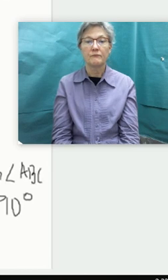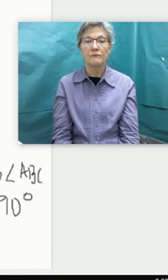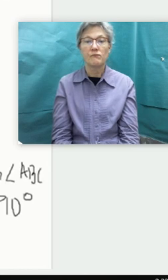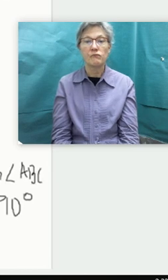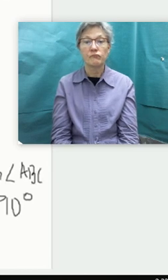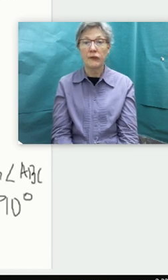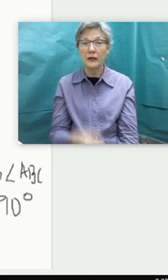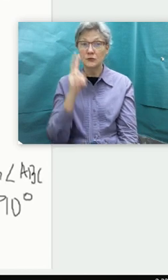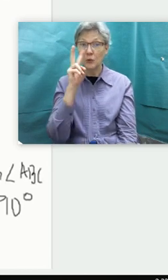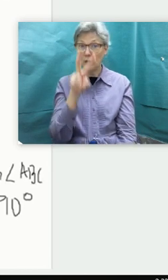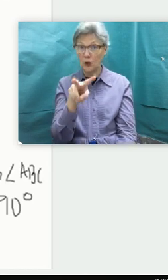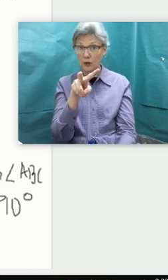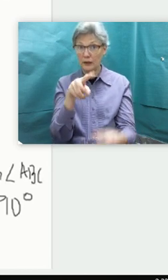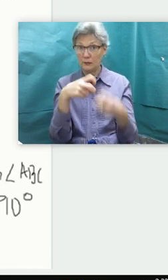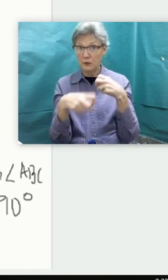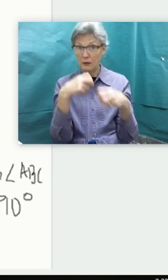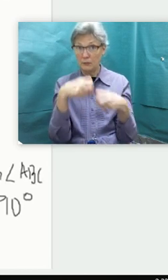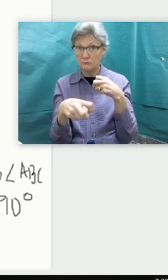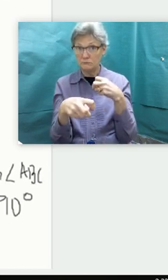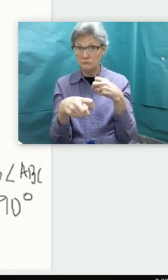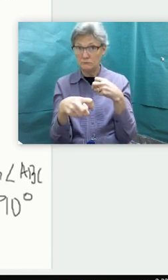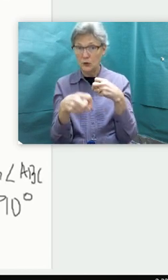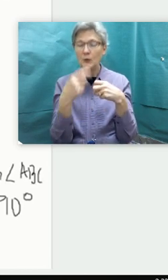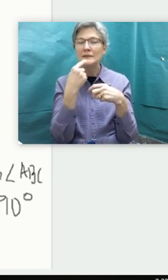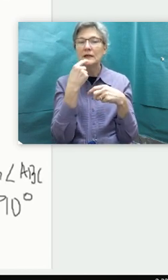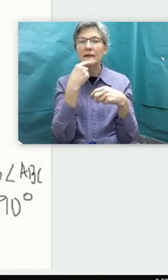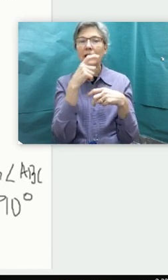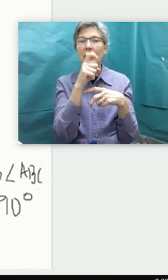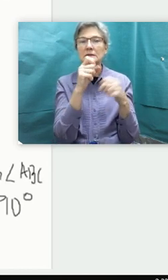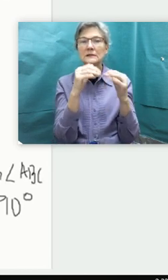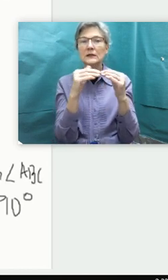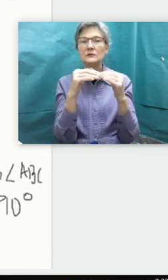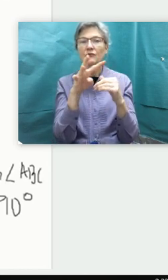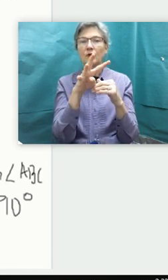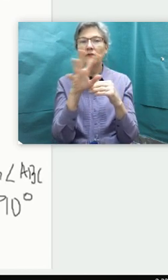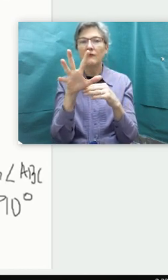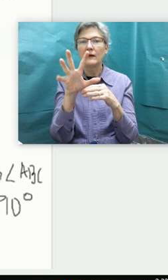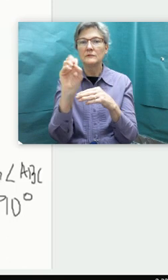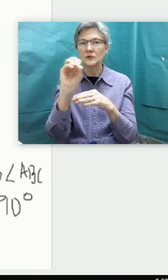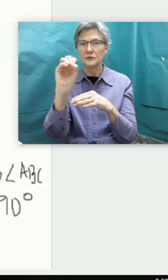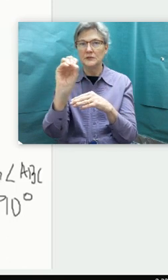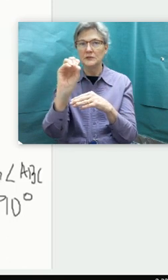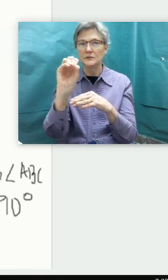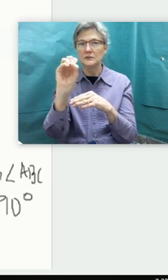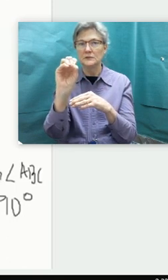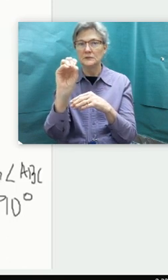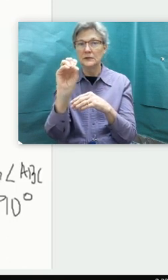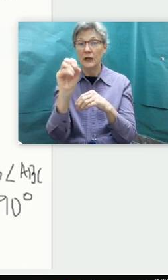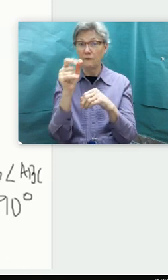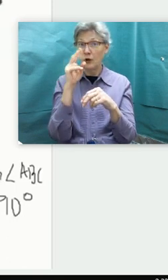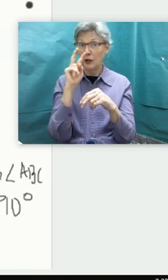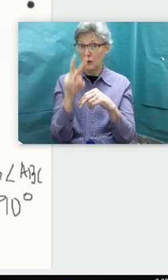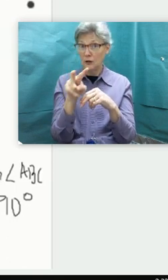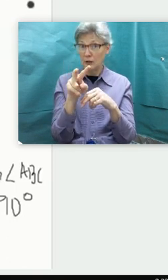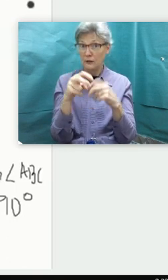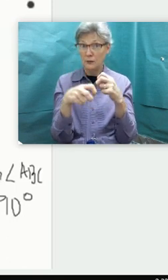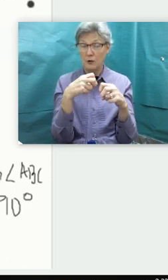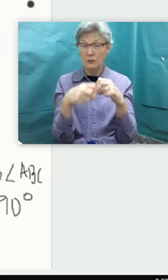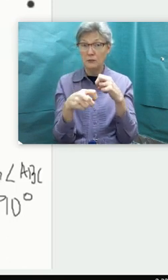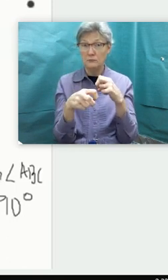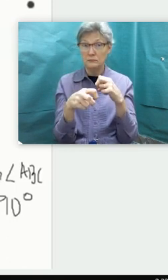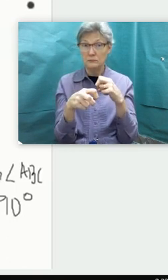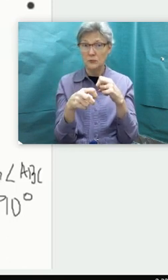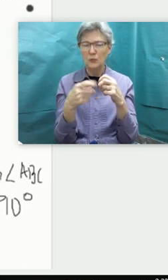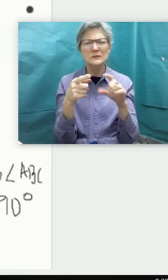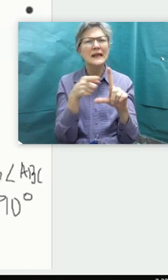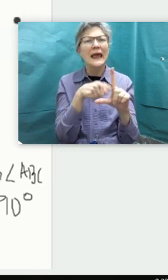So as we look back at our problem, we said that X equals 45 degrees. And if we look at our problem, what